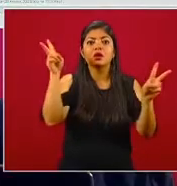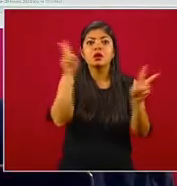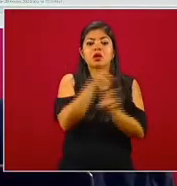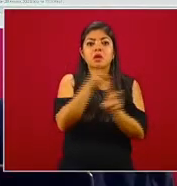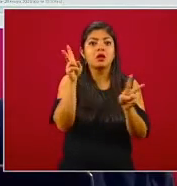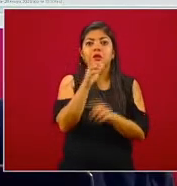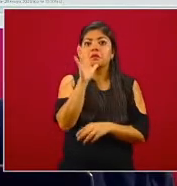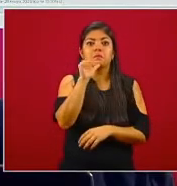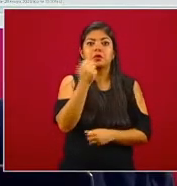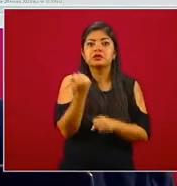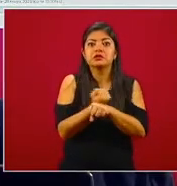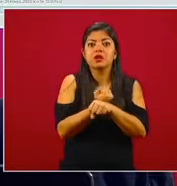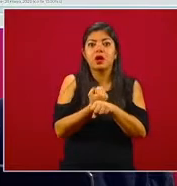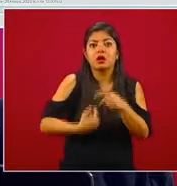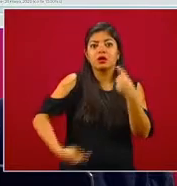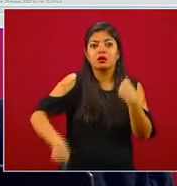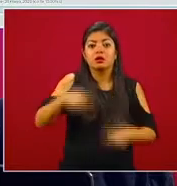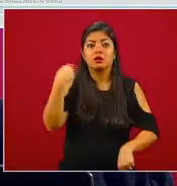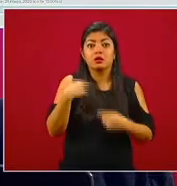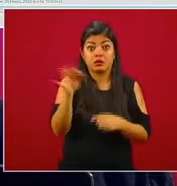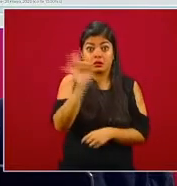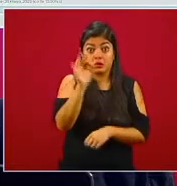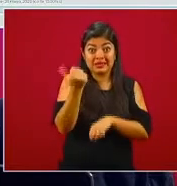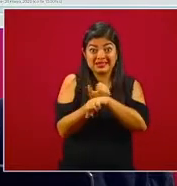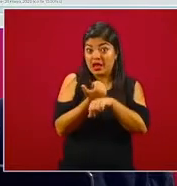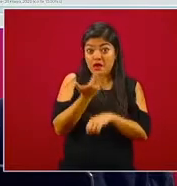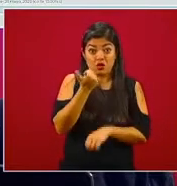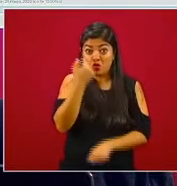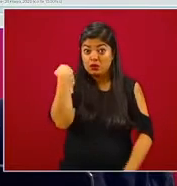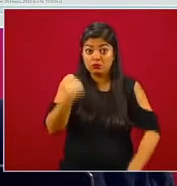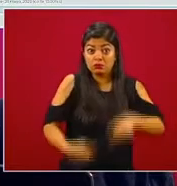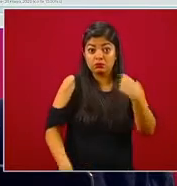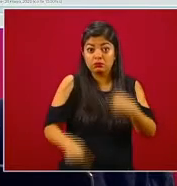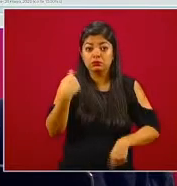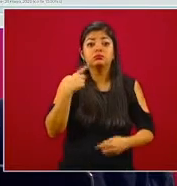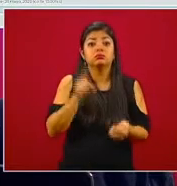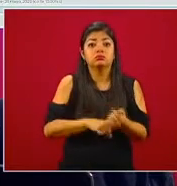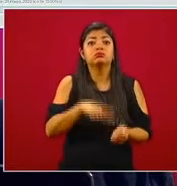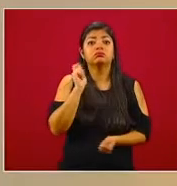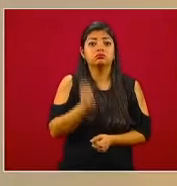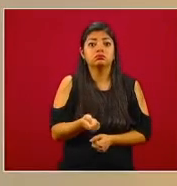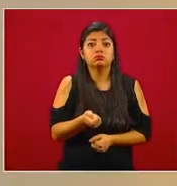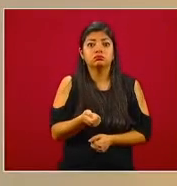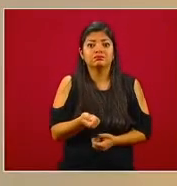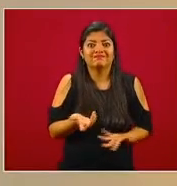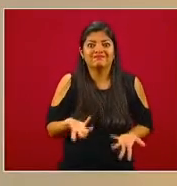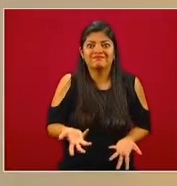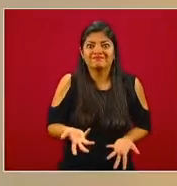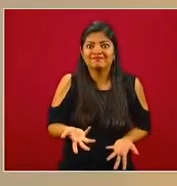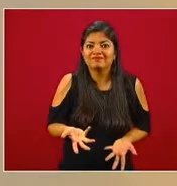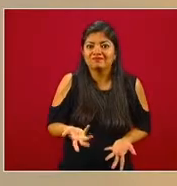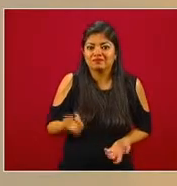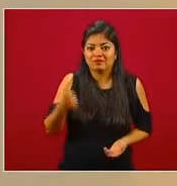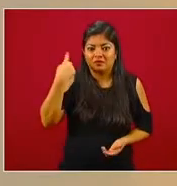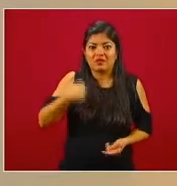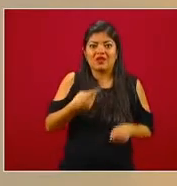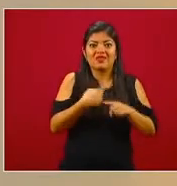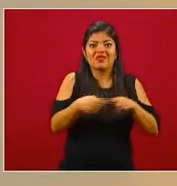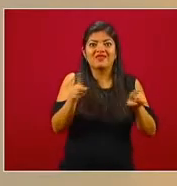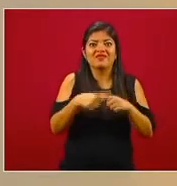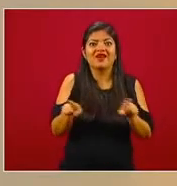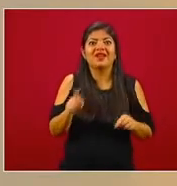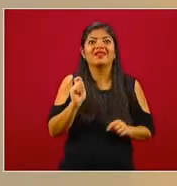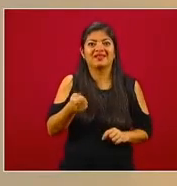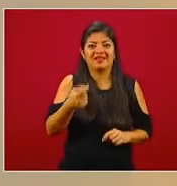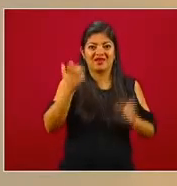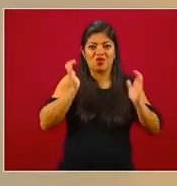oxigenar la sangre. of the lungs, Y si la what sangre happens no is está that oxigenando, no the se está blood does oxigenando not get correctamente, oxygen. los And distintos when that órganos situation